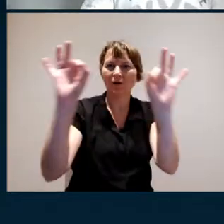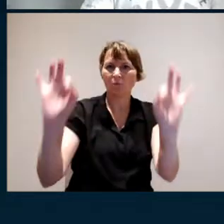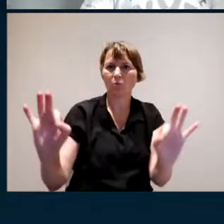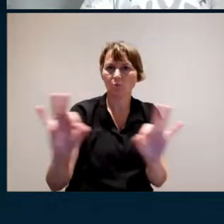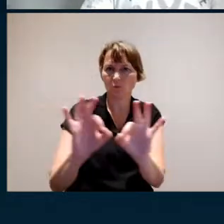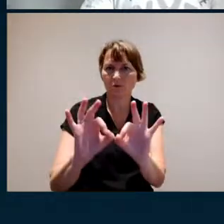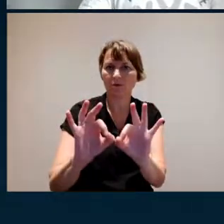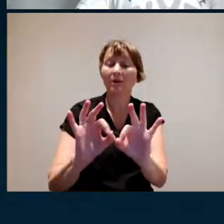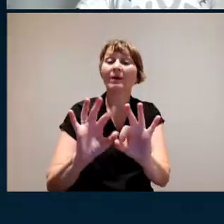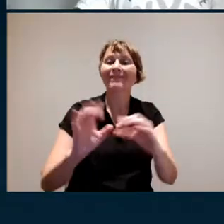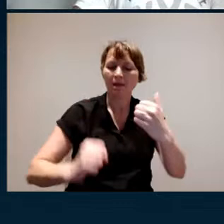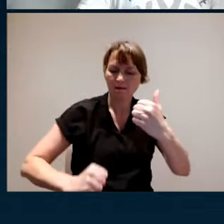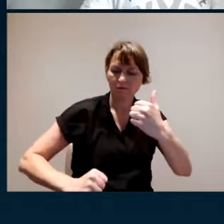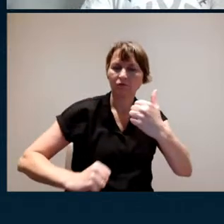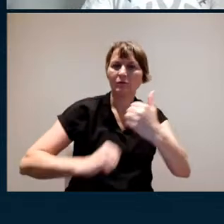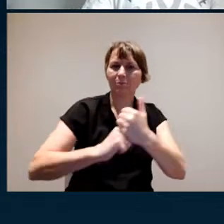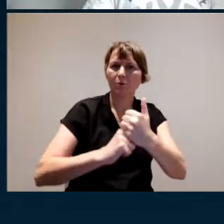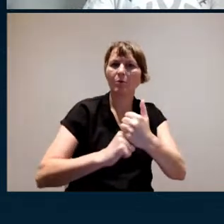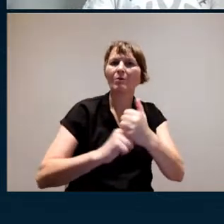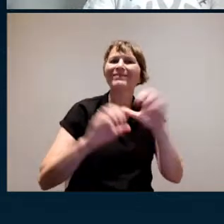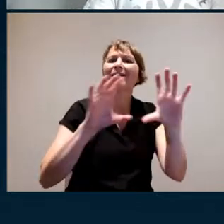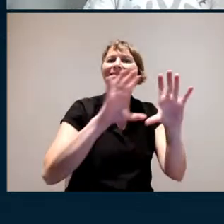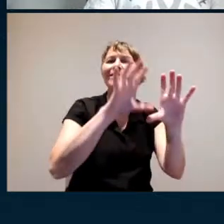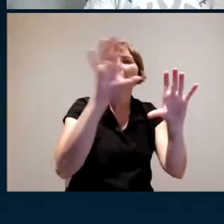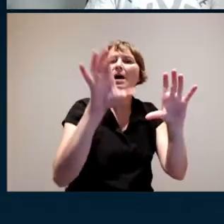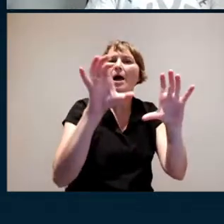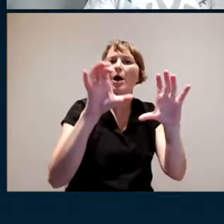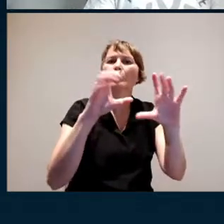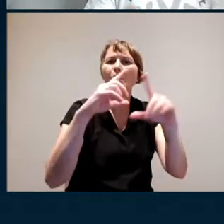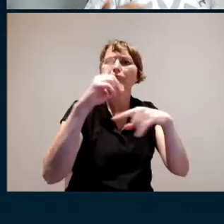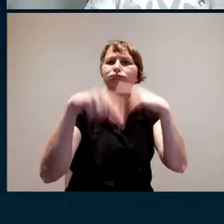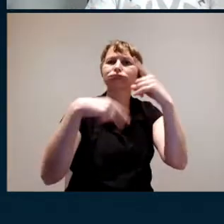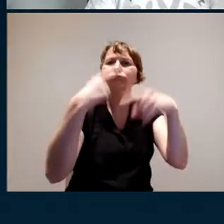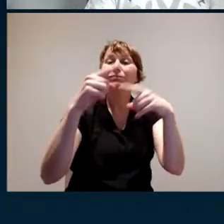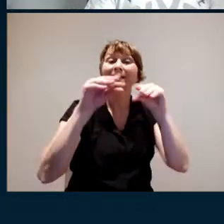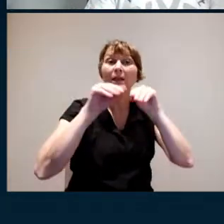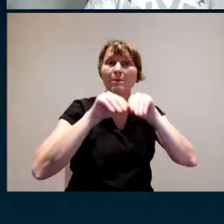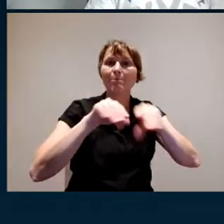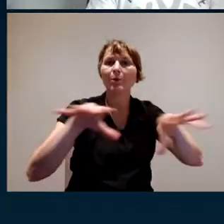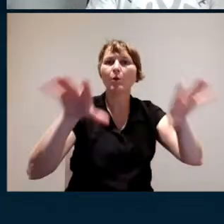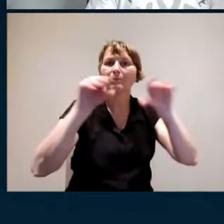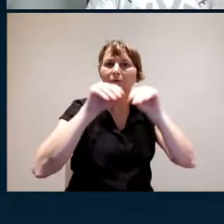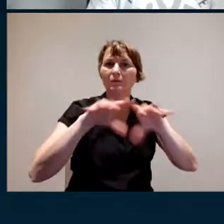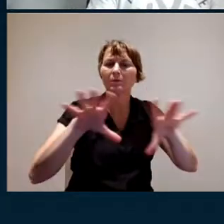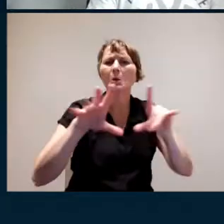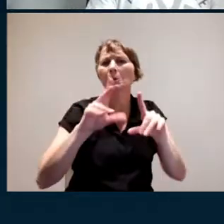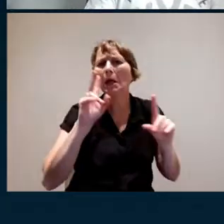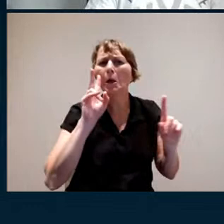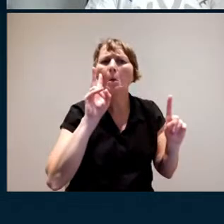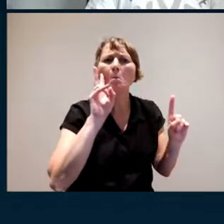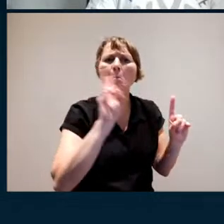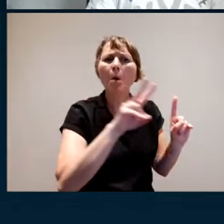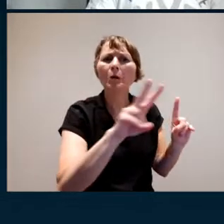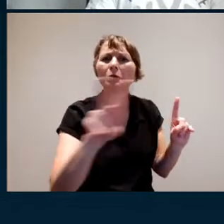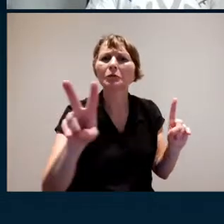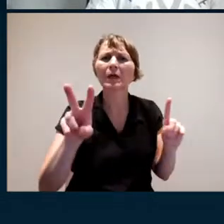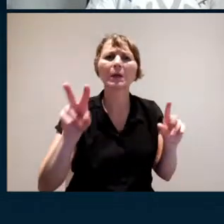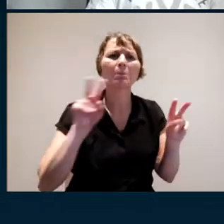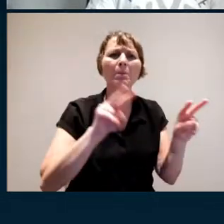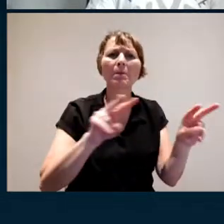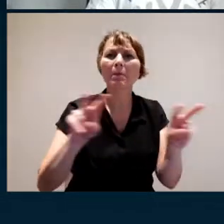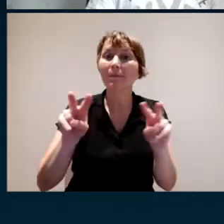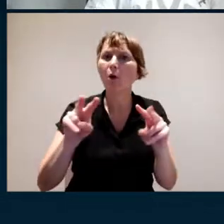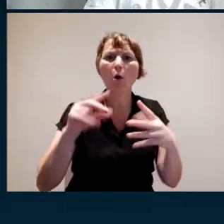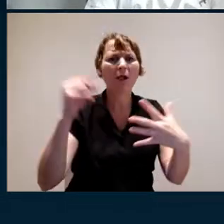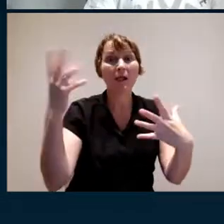the cloud operations or cloud deployments onto cloud and monitoring, all that should be taken care of this